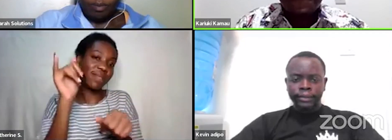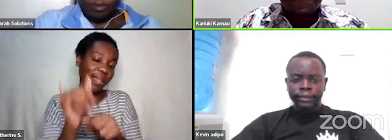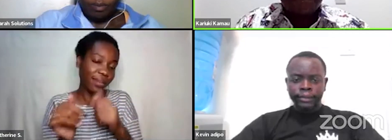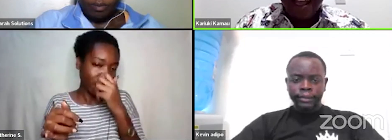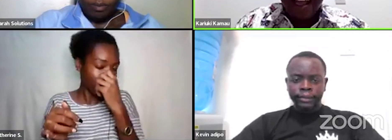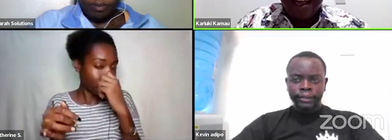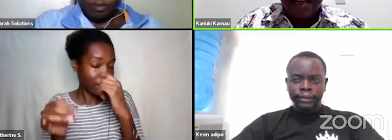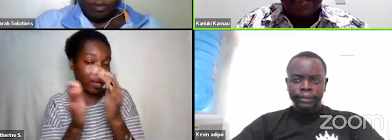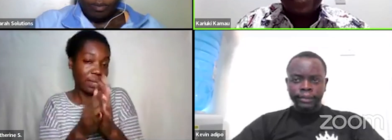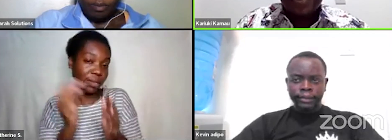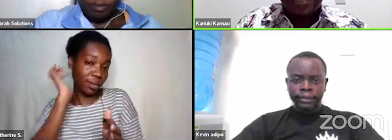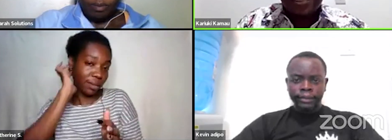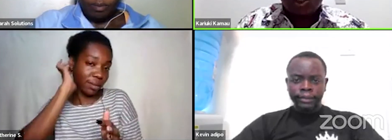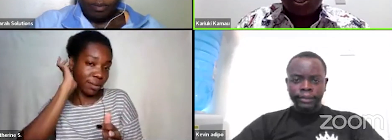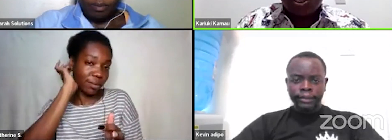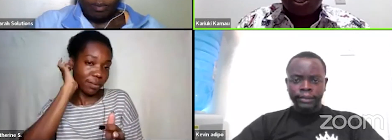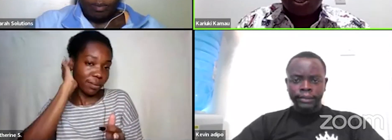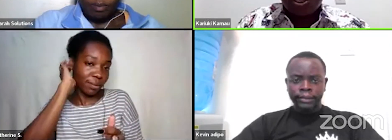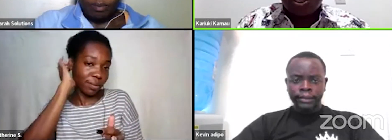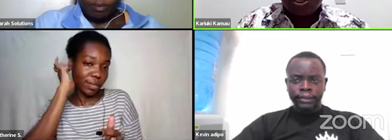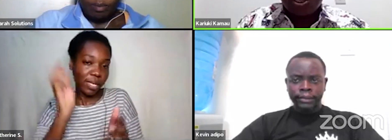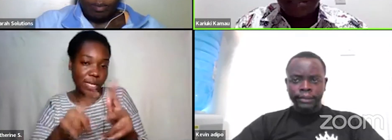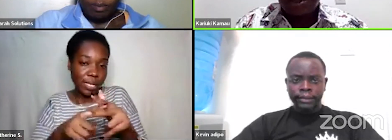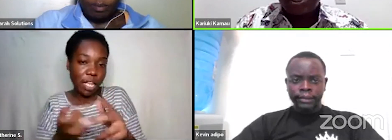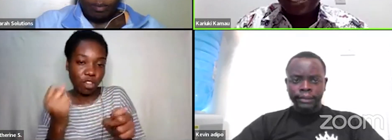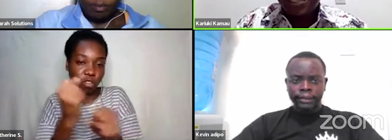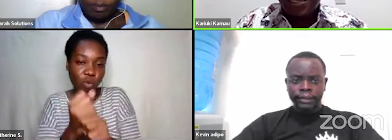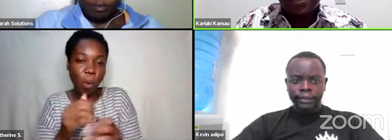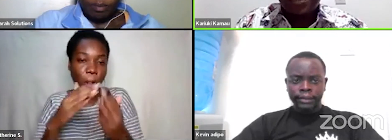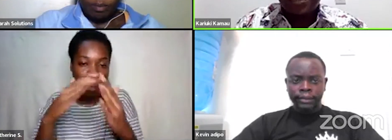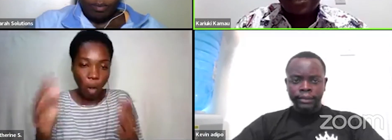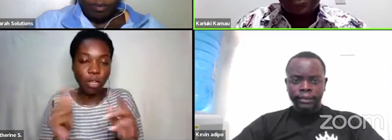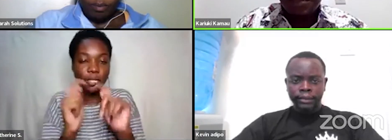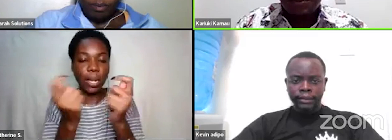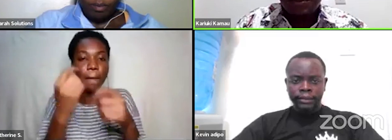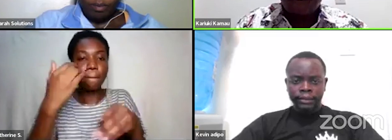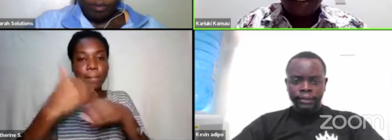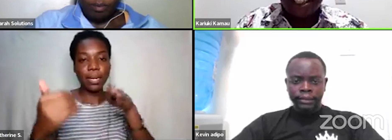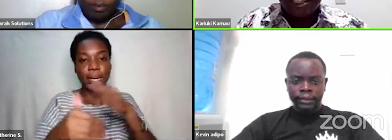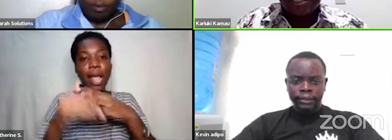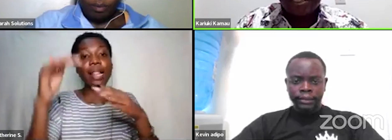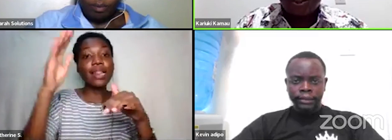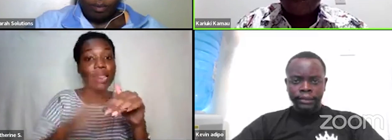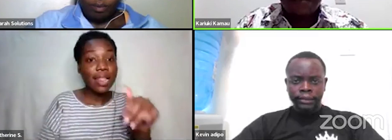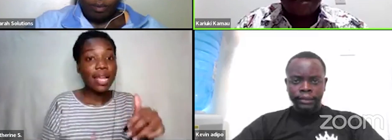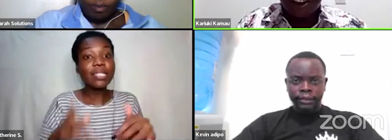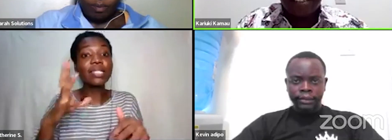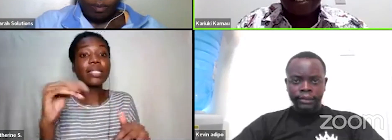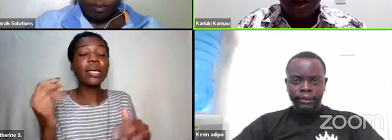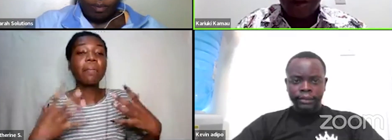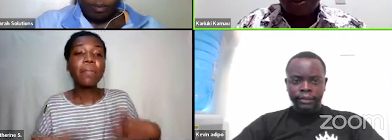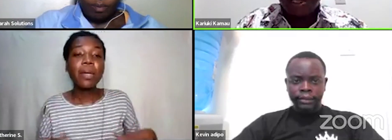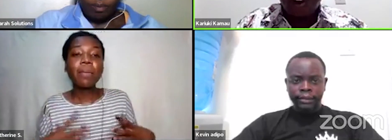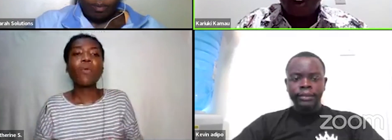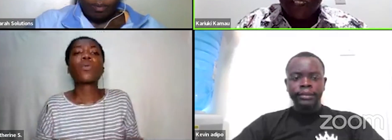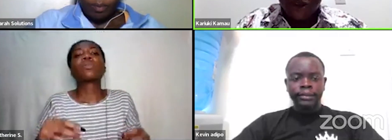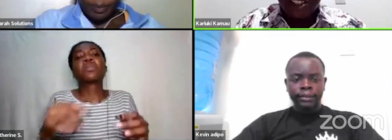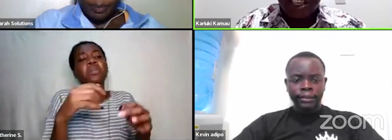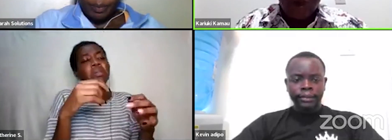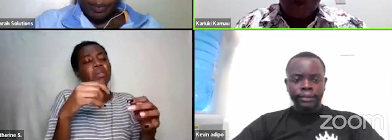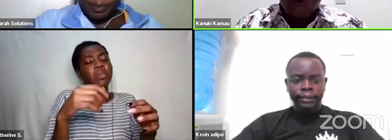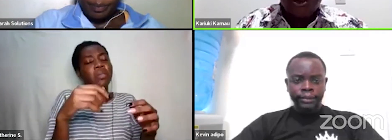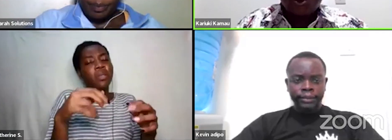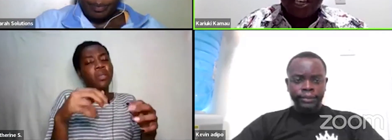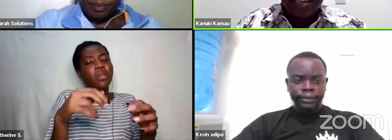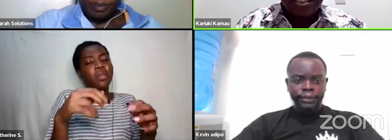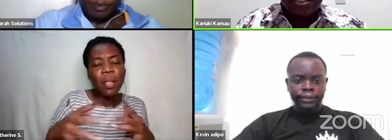safari company, it started doing more of team building than taking people for retreats, doing family holidays, booking